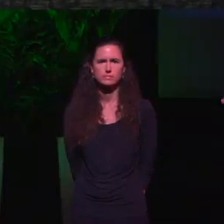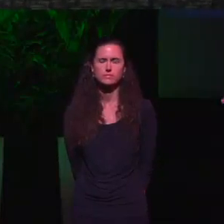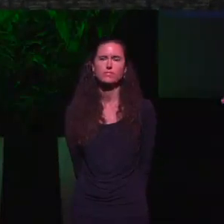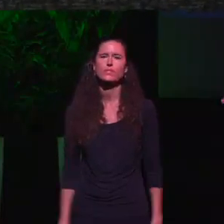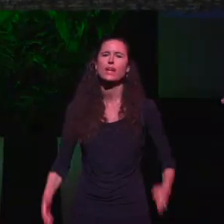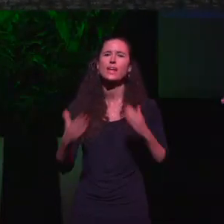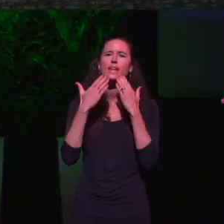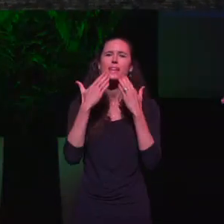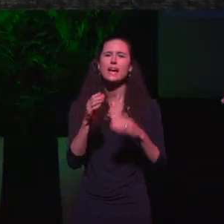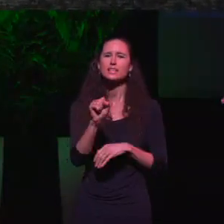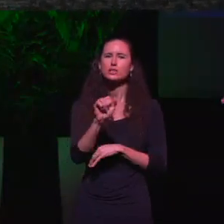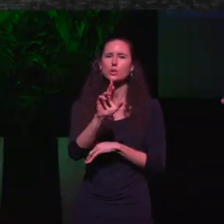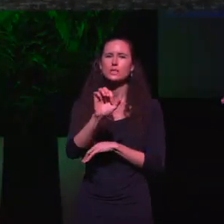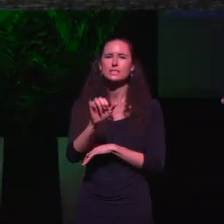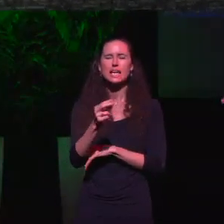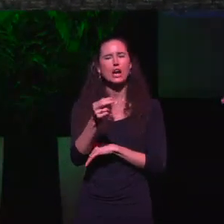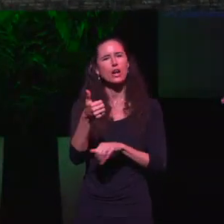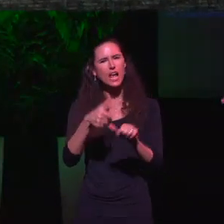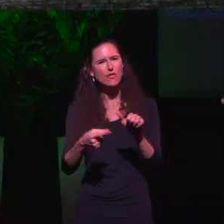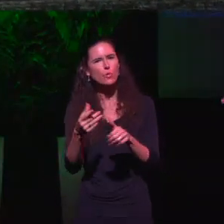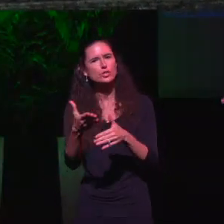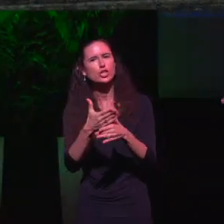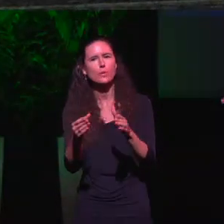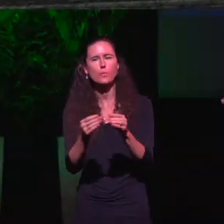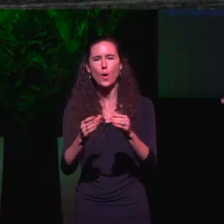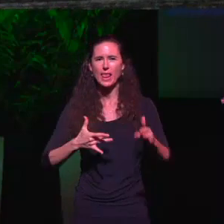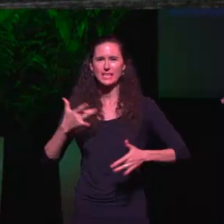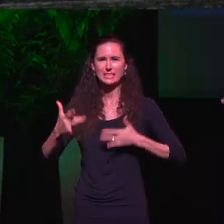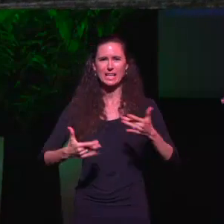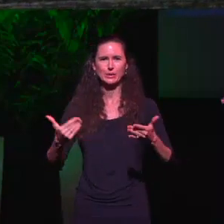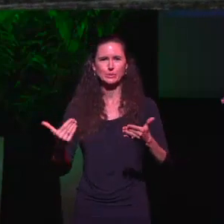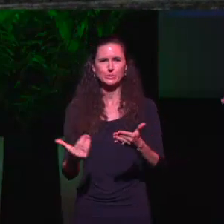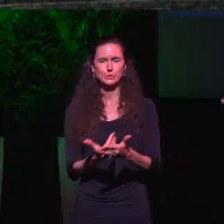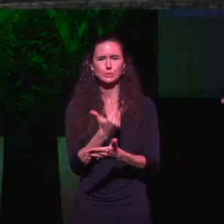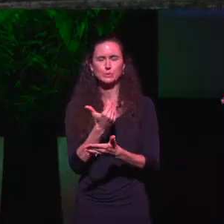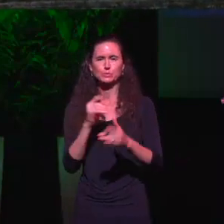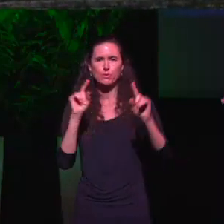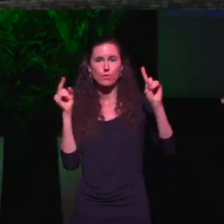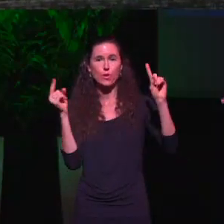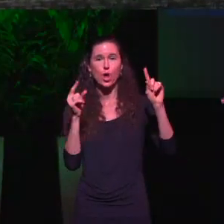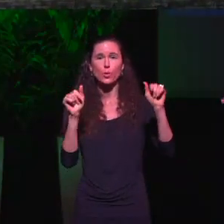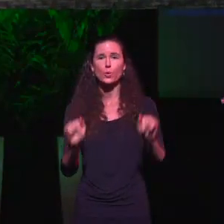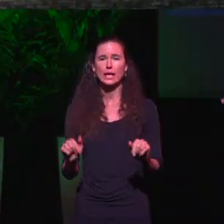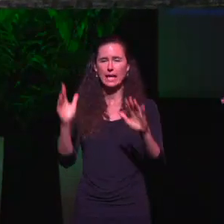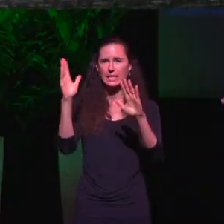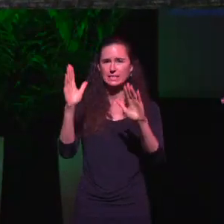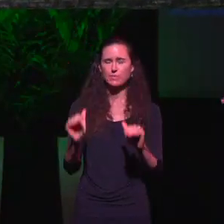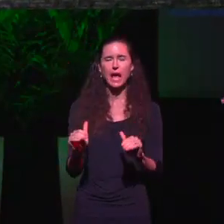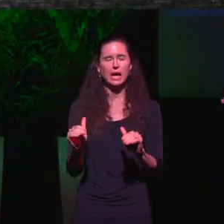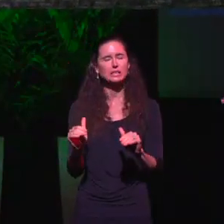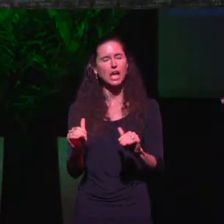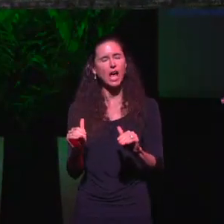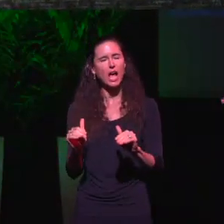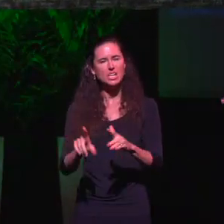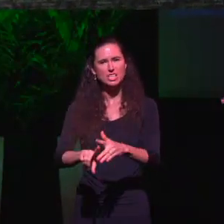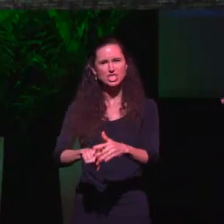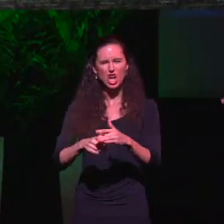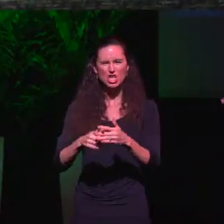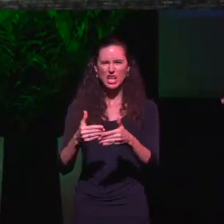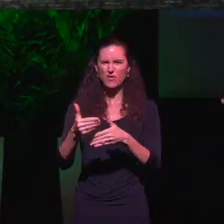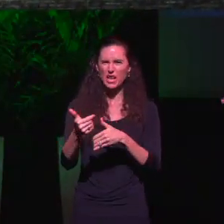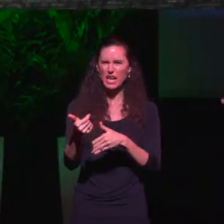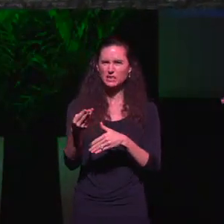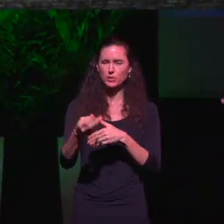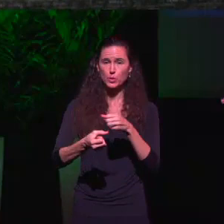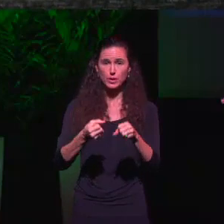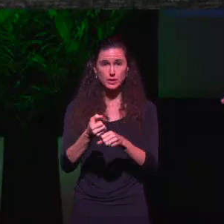Thanks to Sarah and everyone for sharing more on this exciting initiative and what we can expect as they roll this out over the next couple of years.